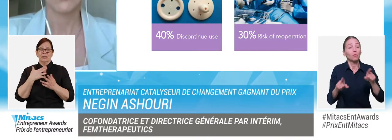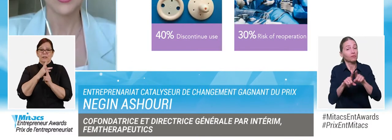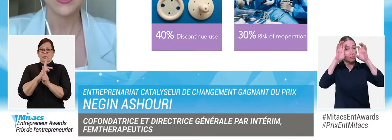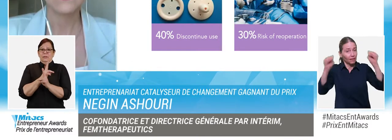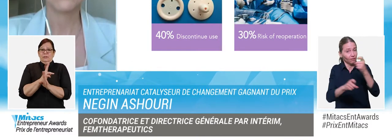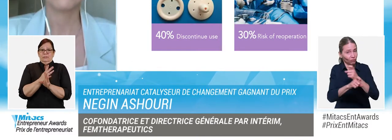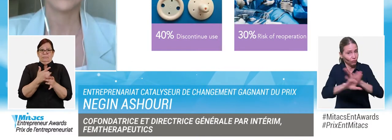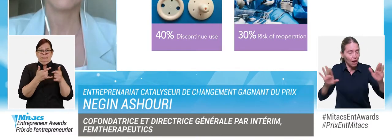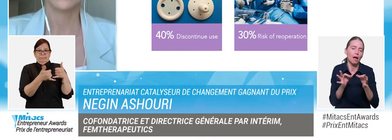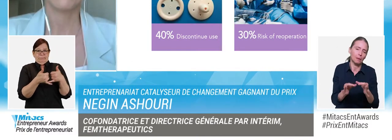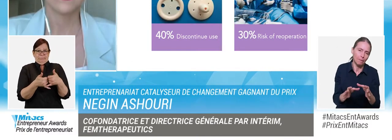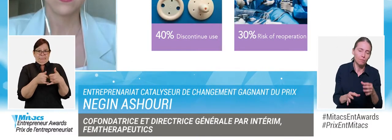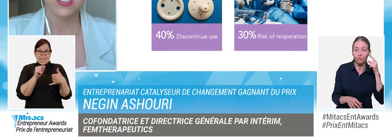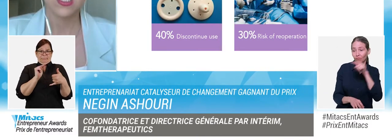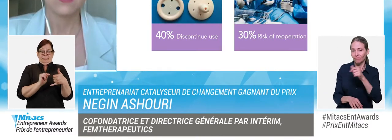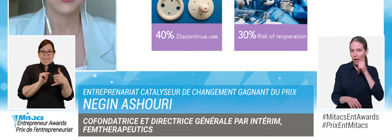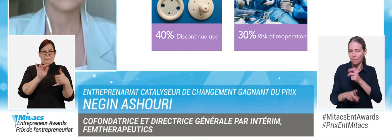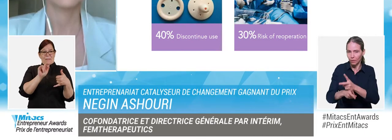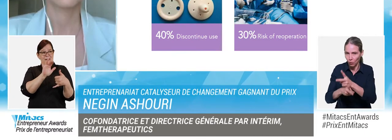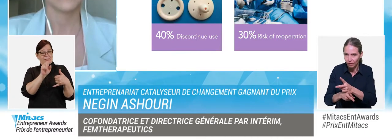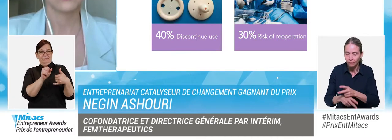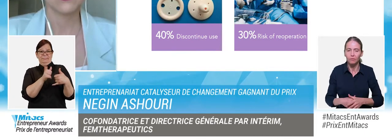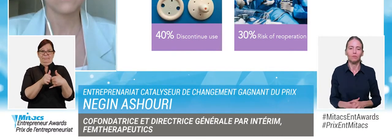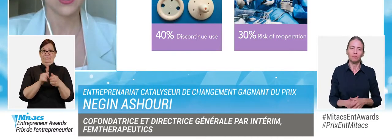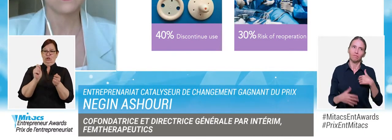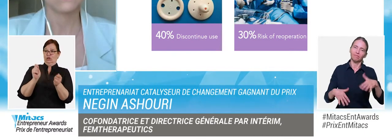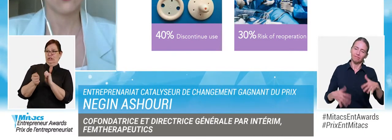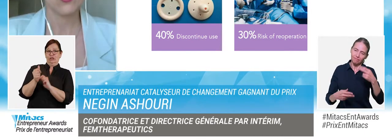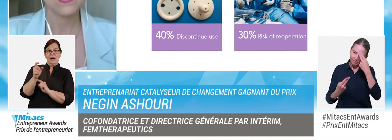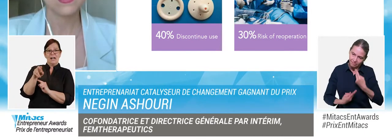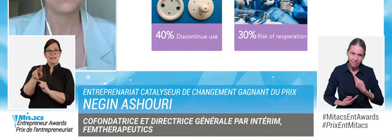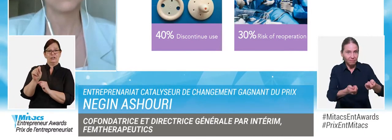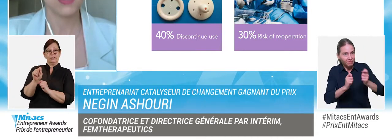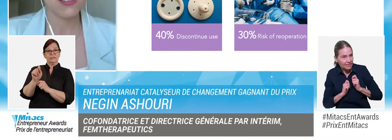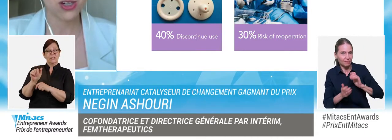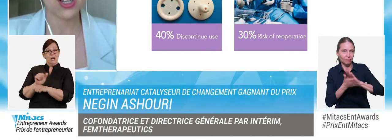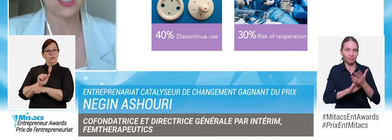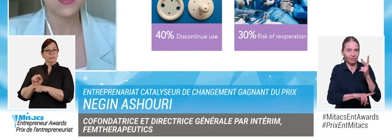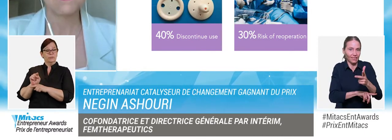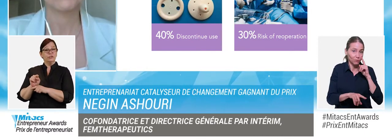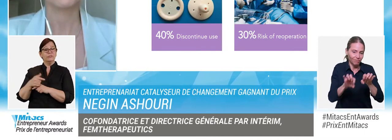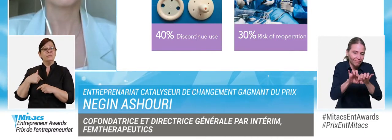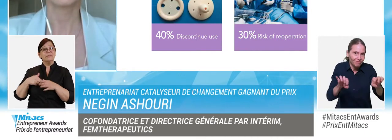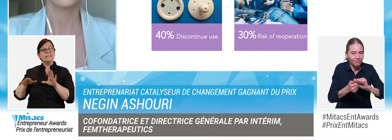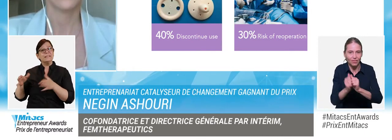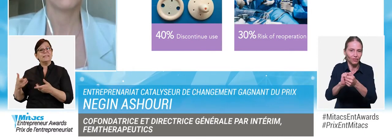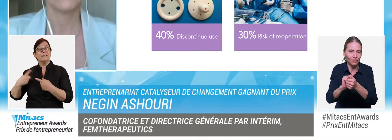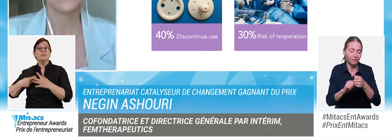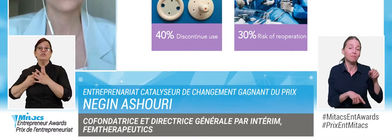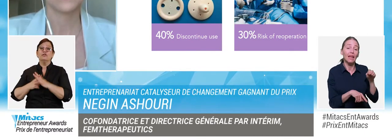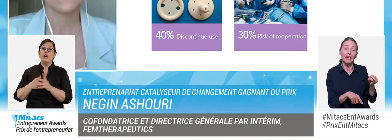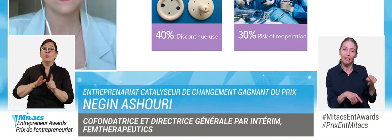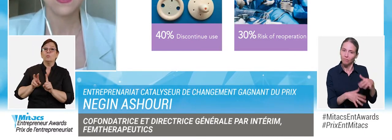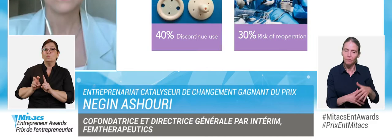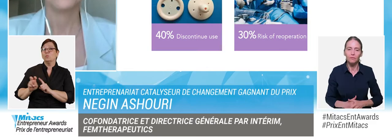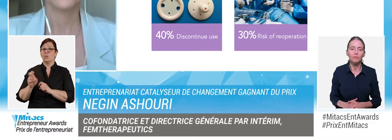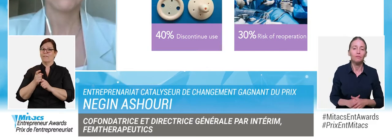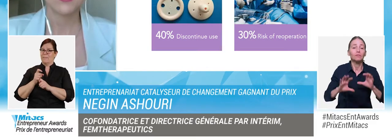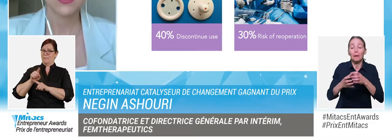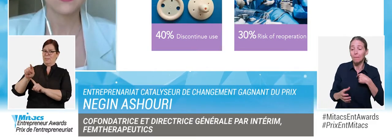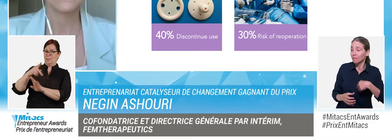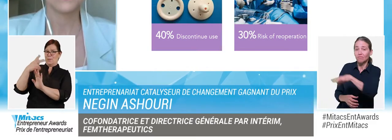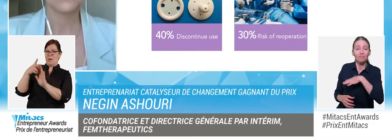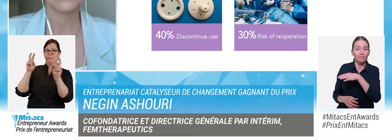condition. One is to be fitted with a pessary, which is an intervaginal device that holds the pelvic organs. However, as you can see,